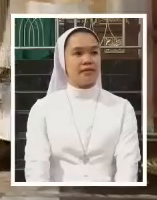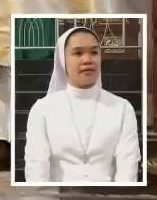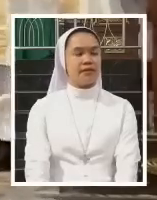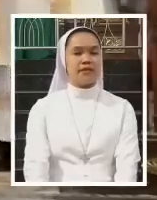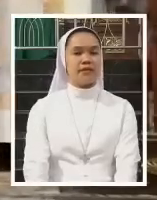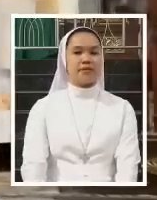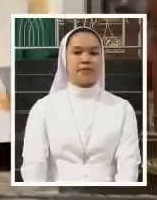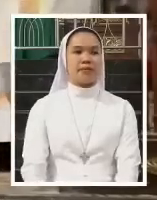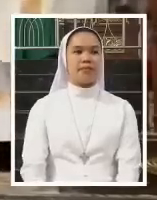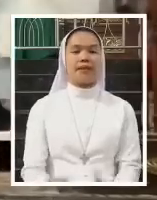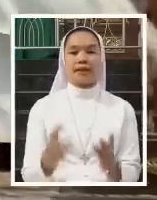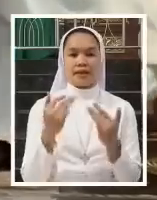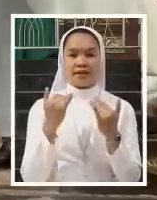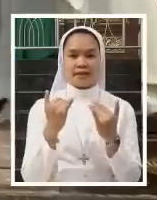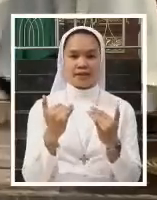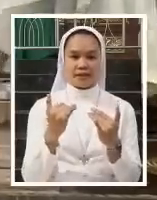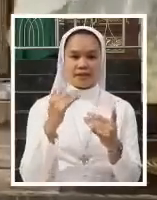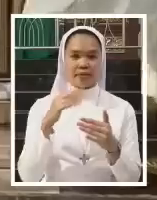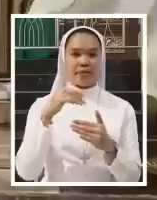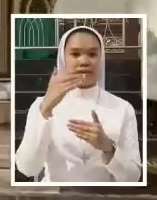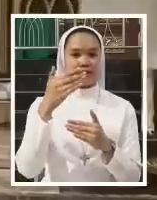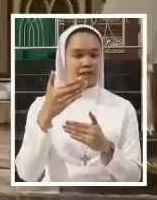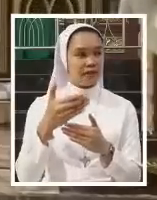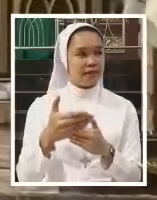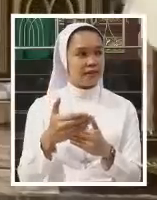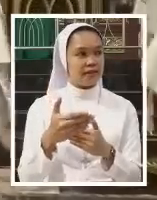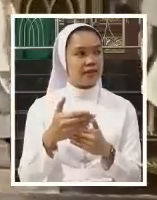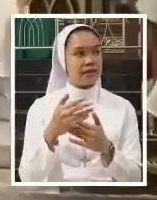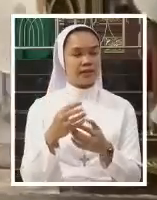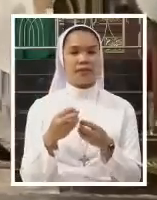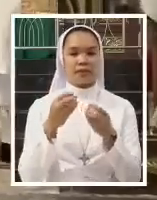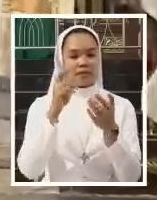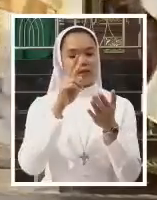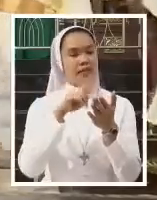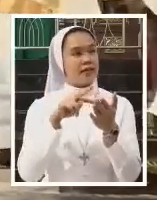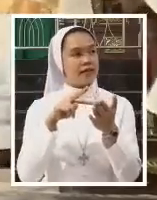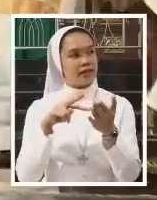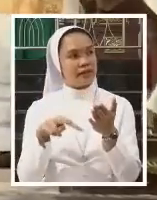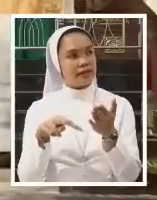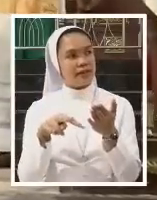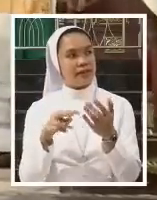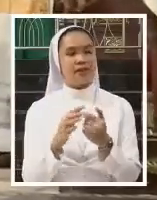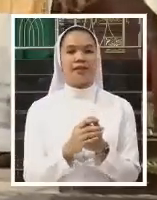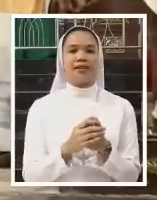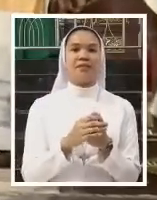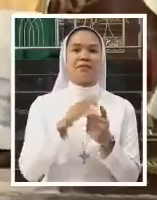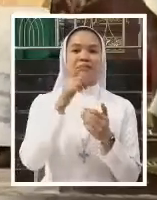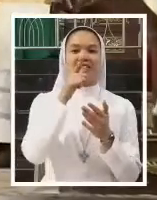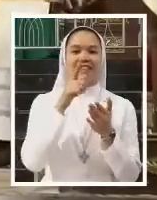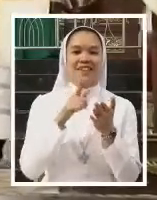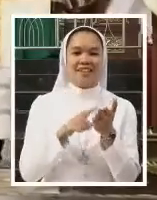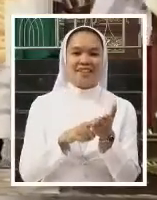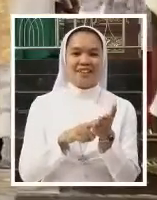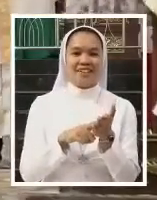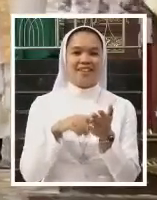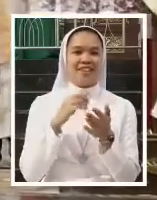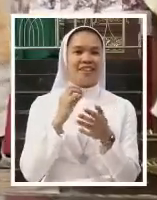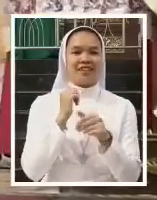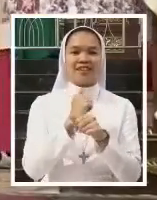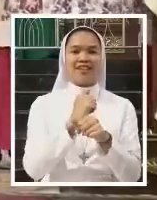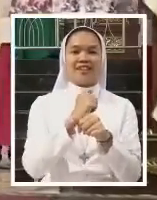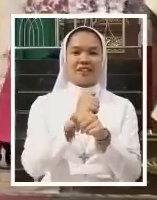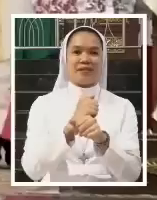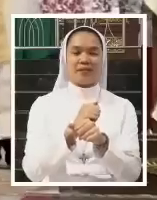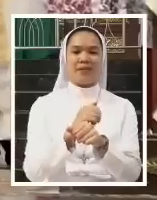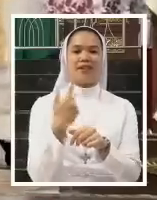Ngunyan, sa tuya na pong isusunod ang pagdulot na sinanpagbasa kan mga appointment letters. Ang pagbasa